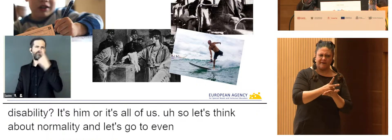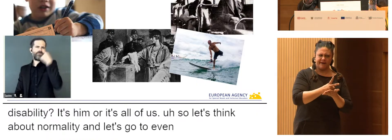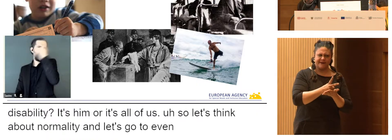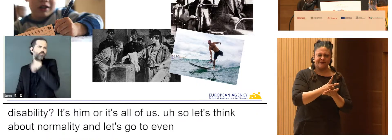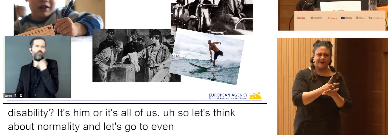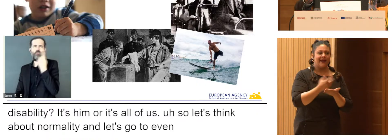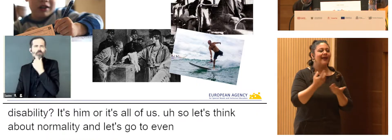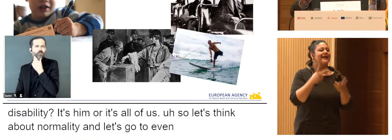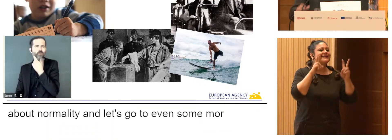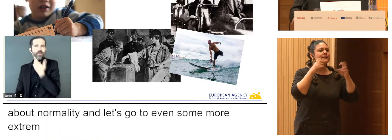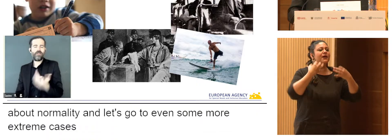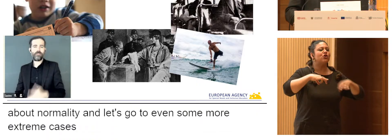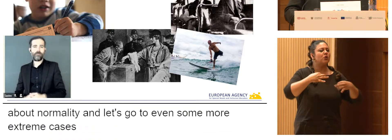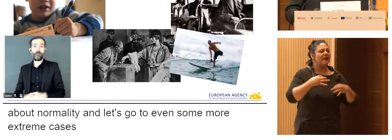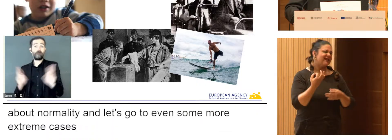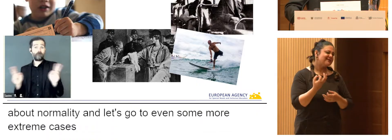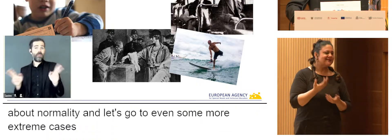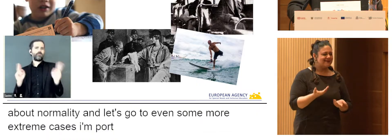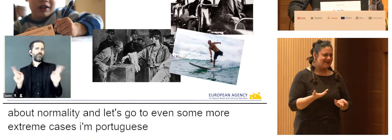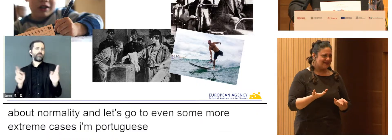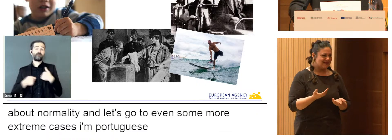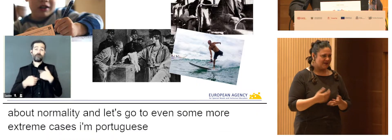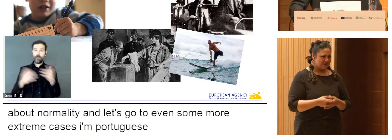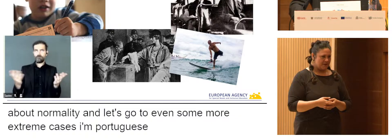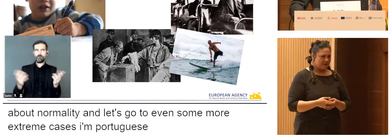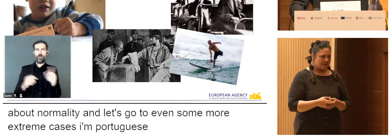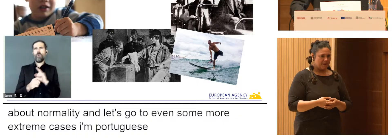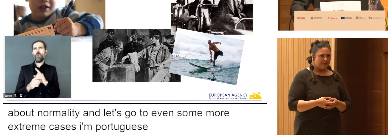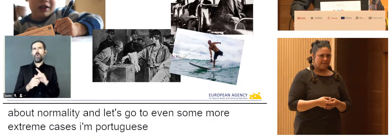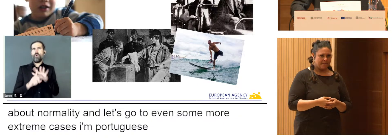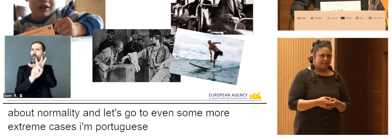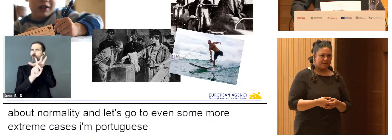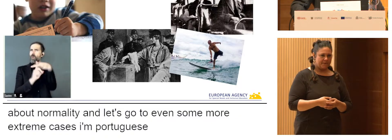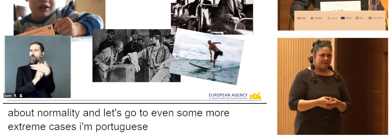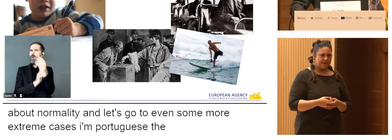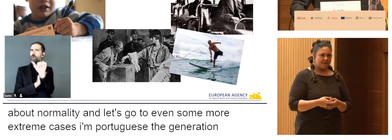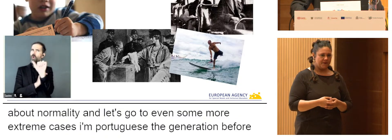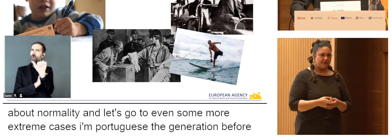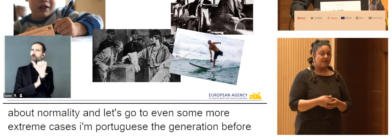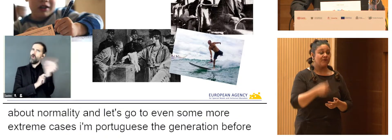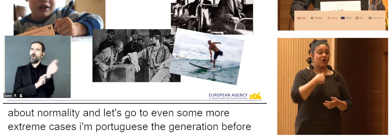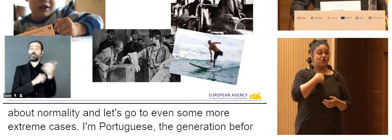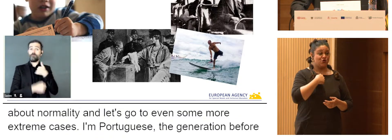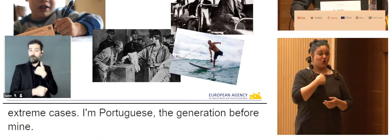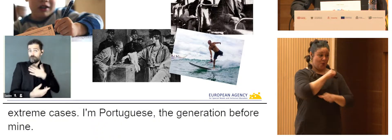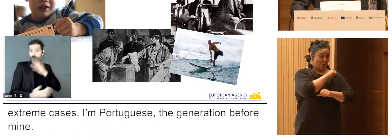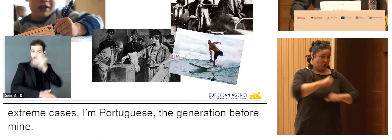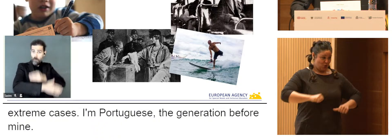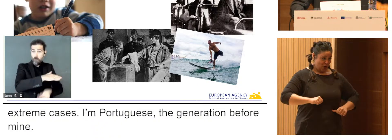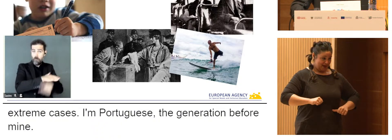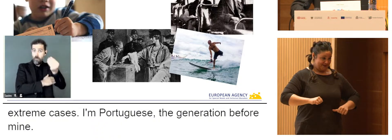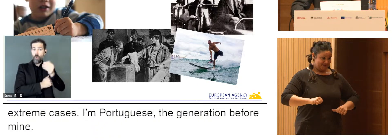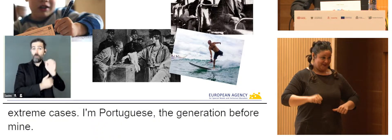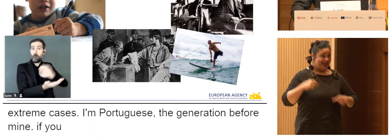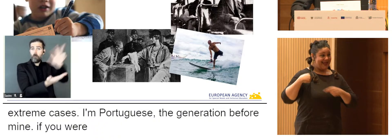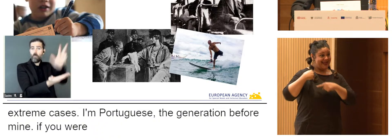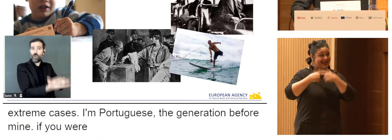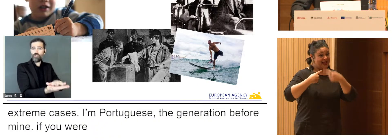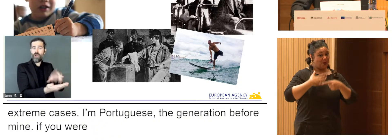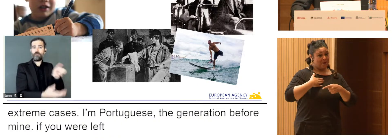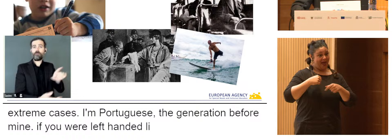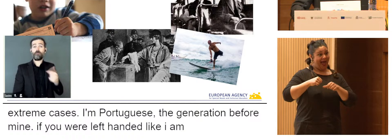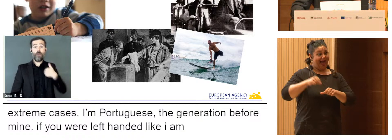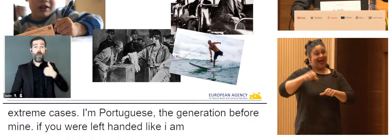extreme cases. I'm Portuguese. The generation before mine, if you were left-handed like I